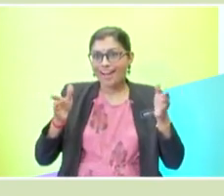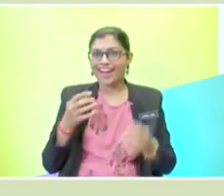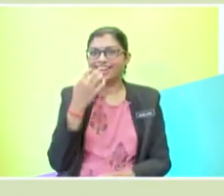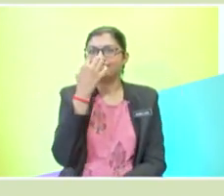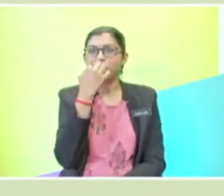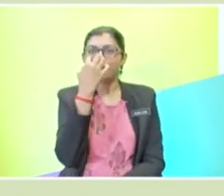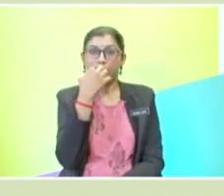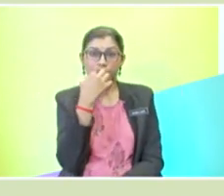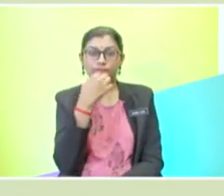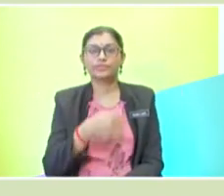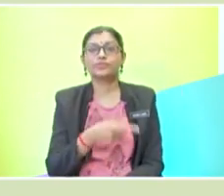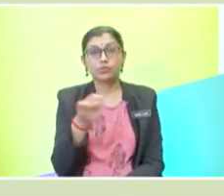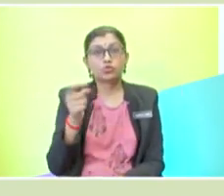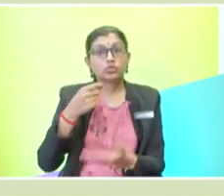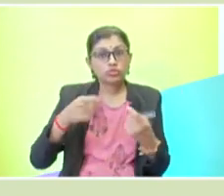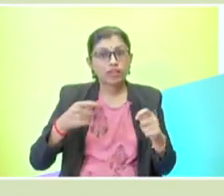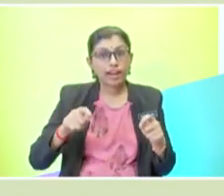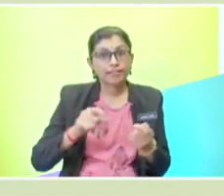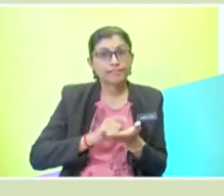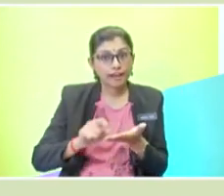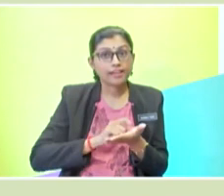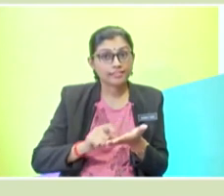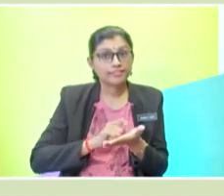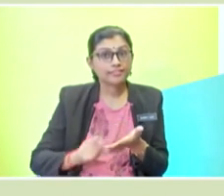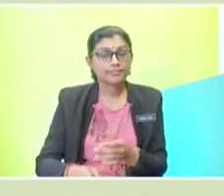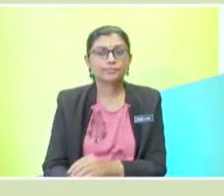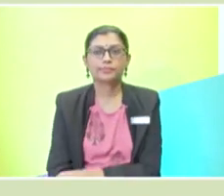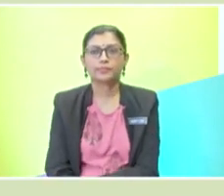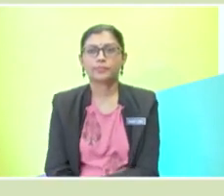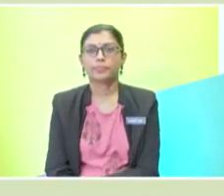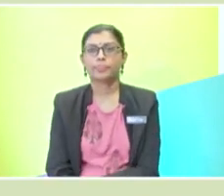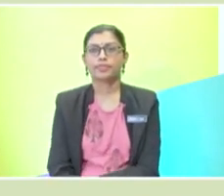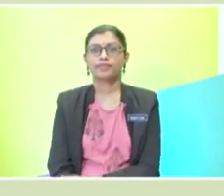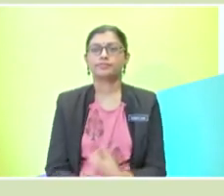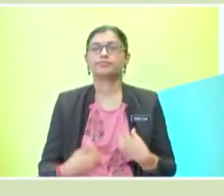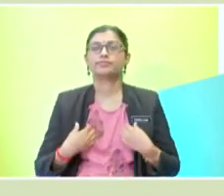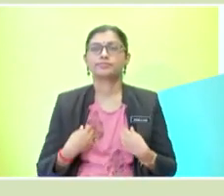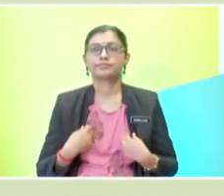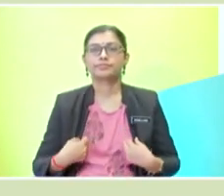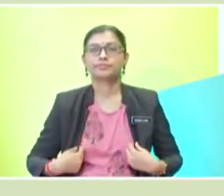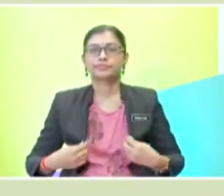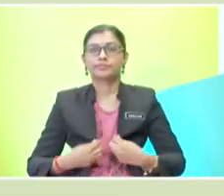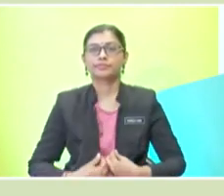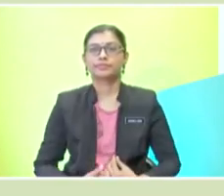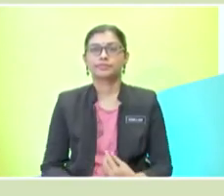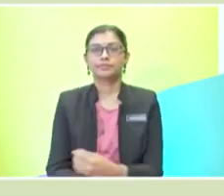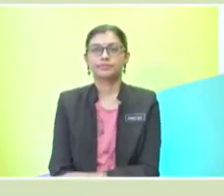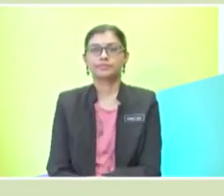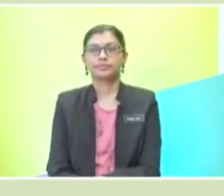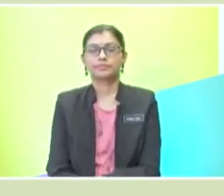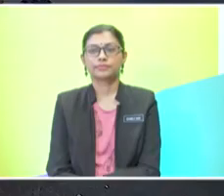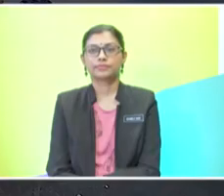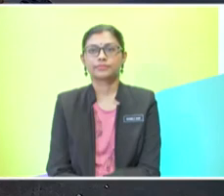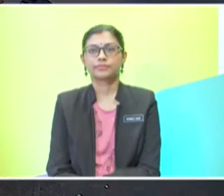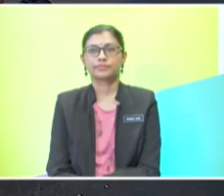Our friends at home and our friends on YouTube. Mm-hmm. How do you spell pineapple? I think there's already a